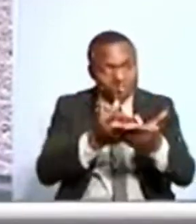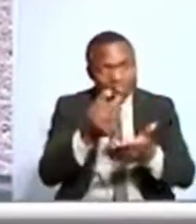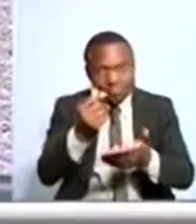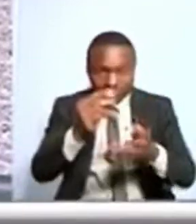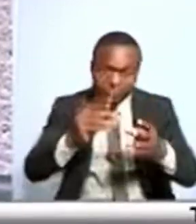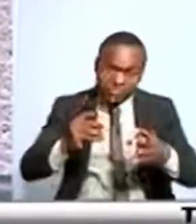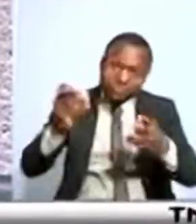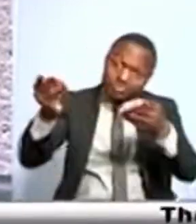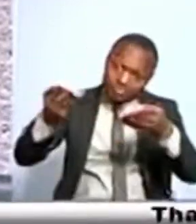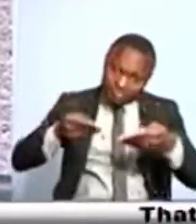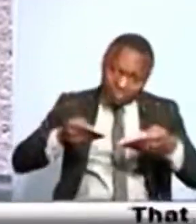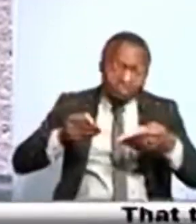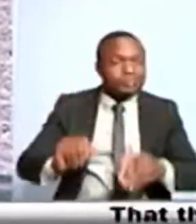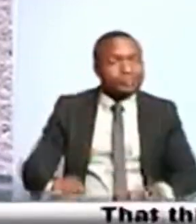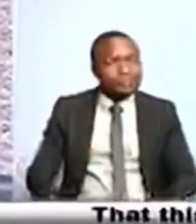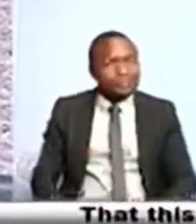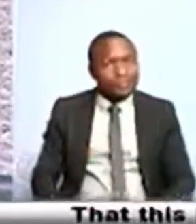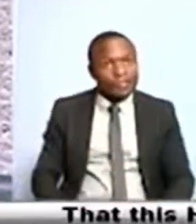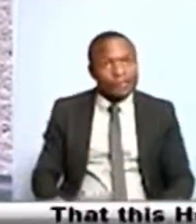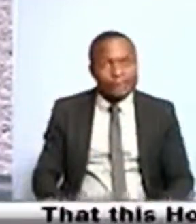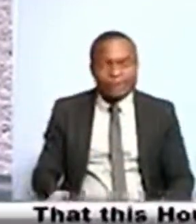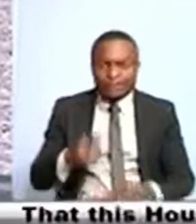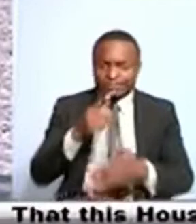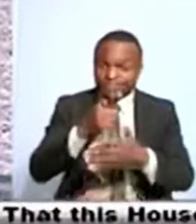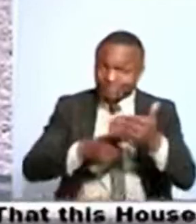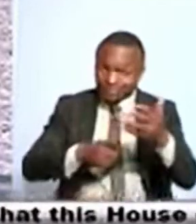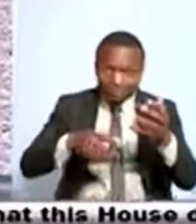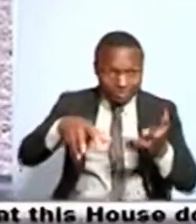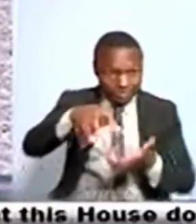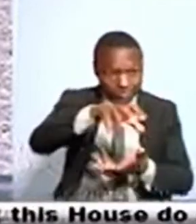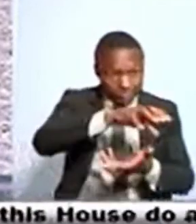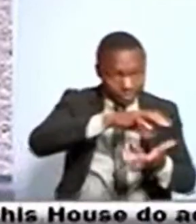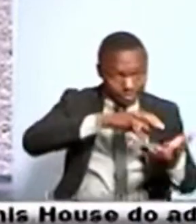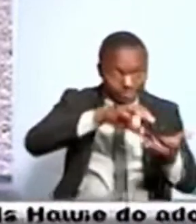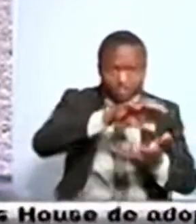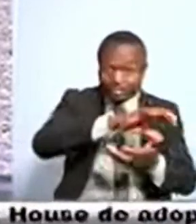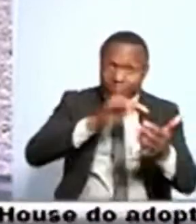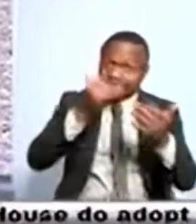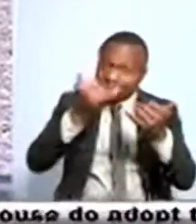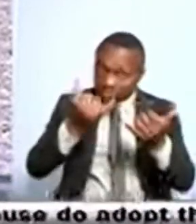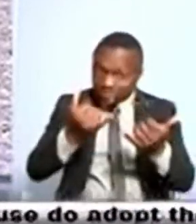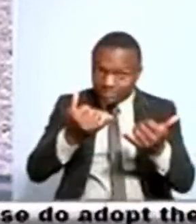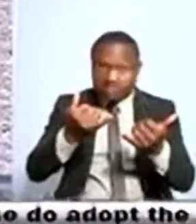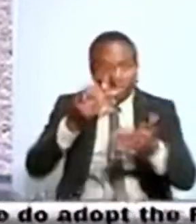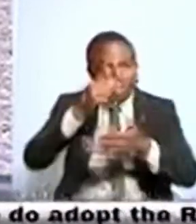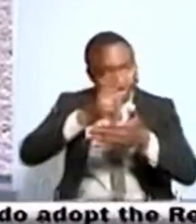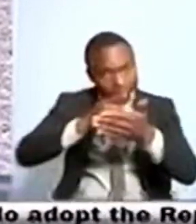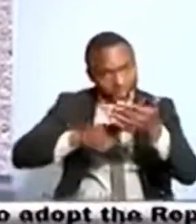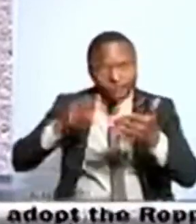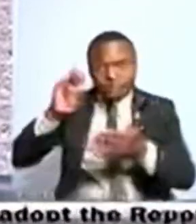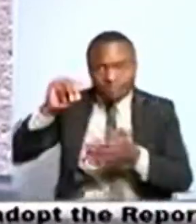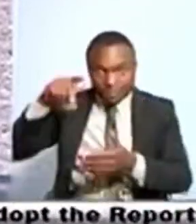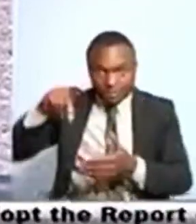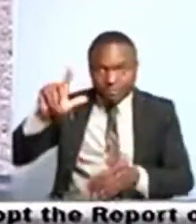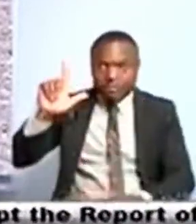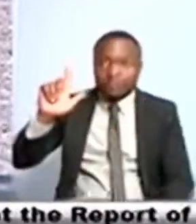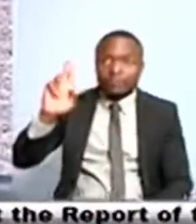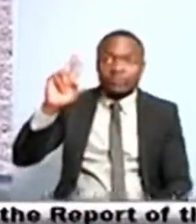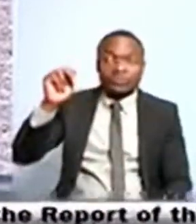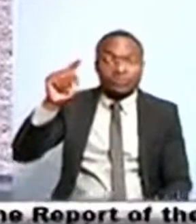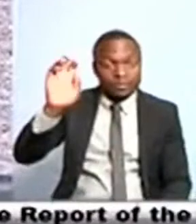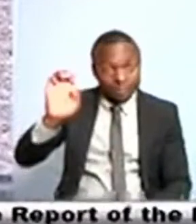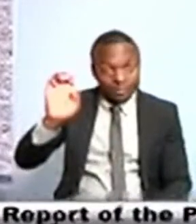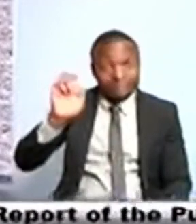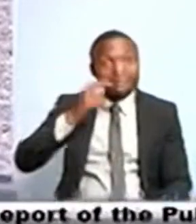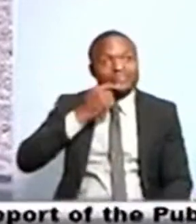given. Then what is more disturbing, Madam Speaker, is what the Honourable Member for Lunte